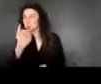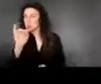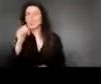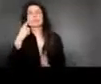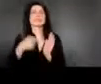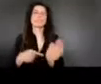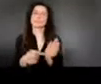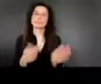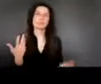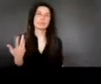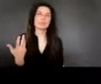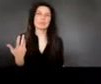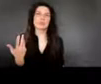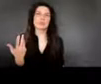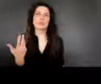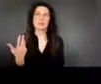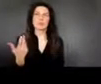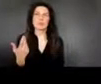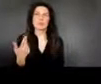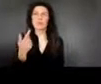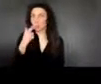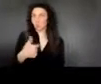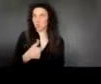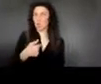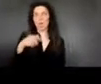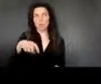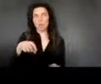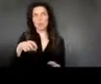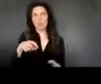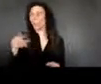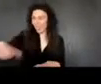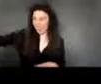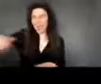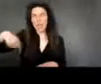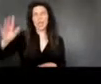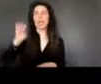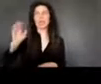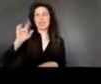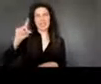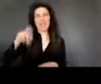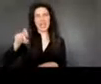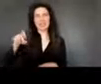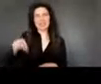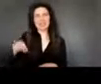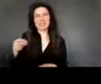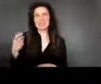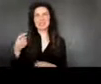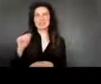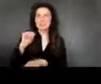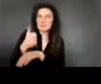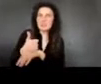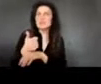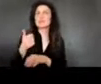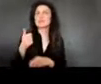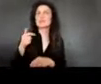having to very actively, actually, in this case, construct a labor force by extracting people from